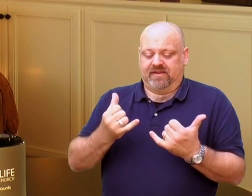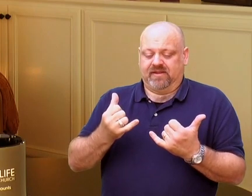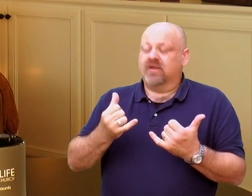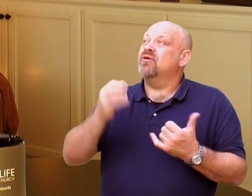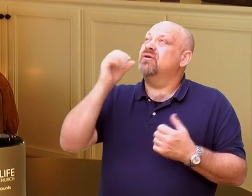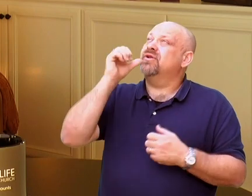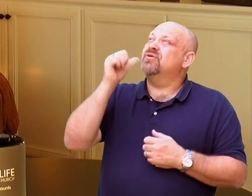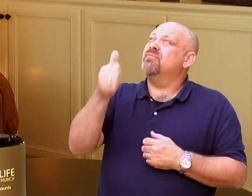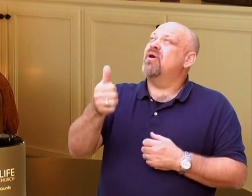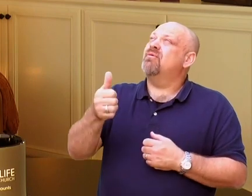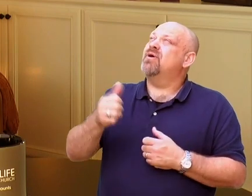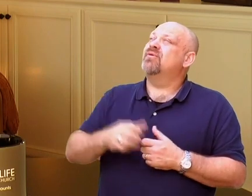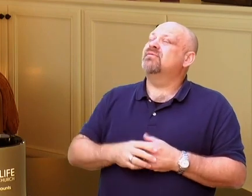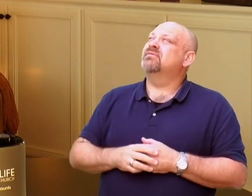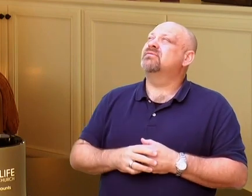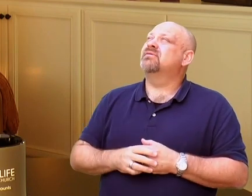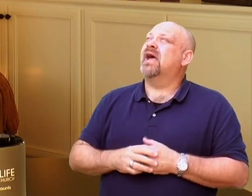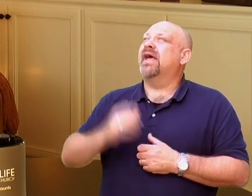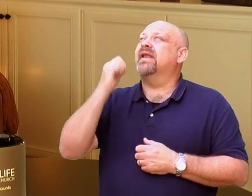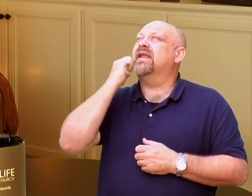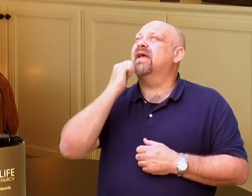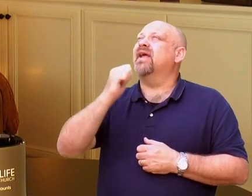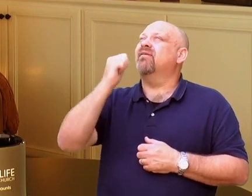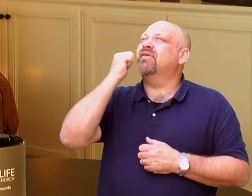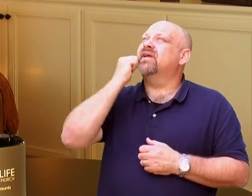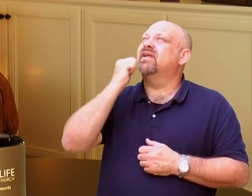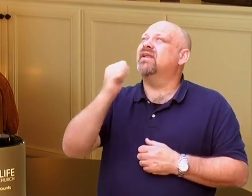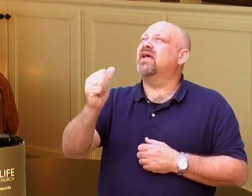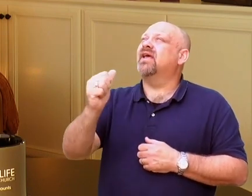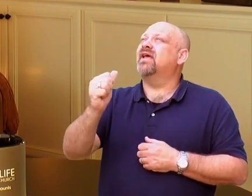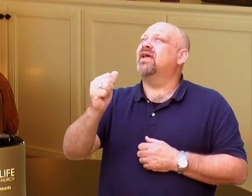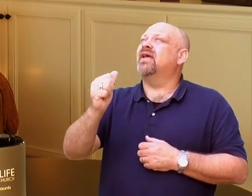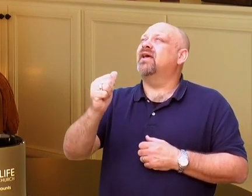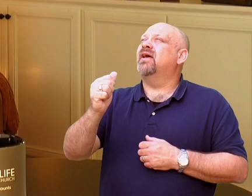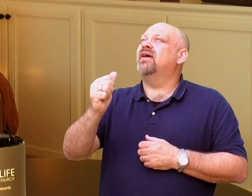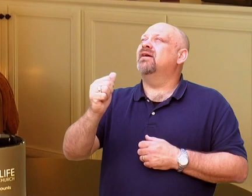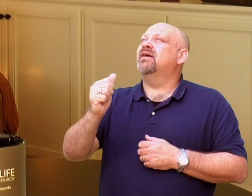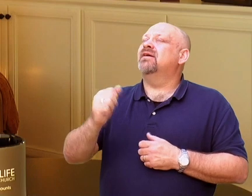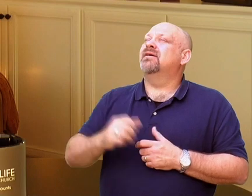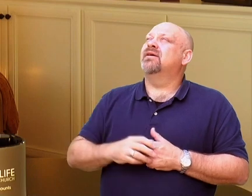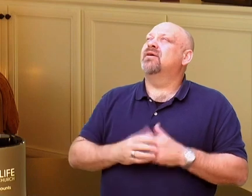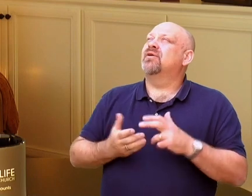today and tomorrow and each day